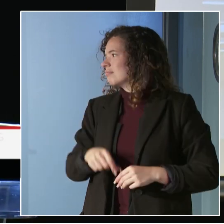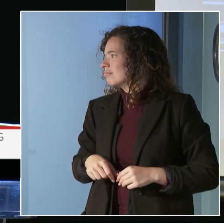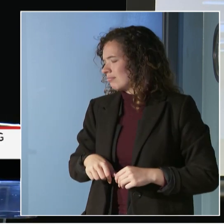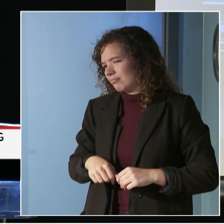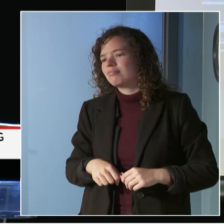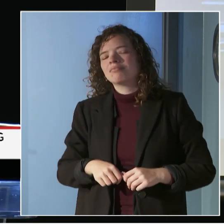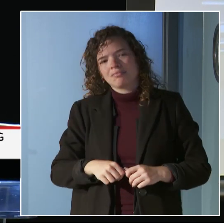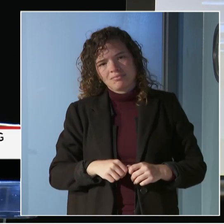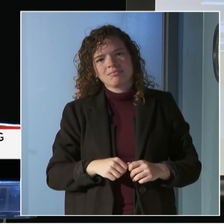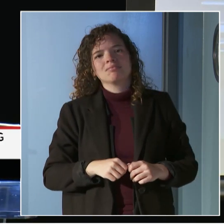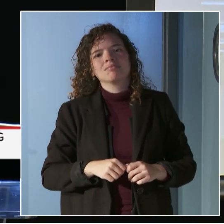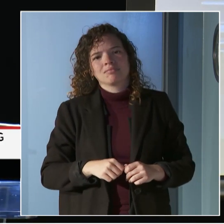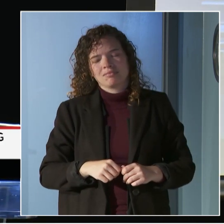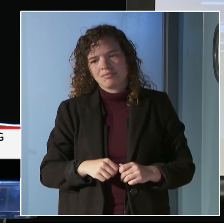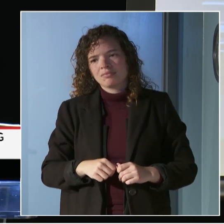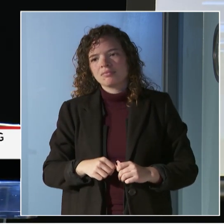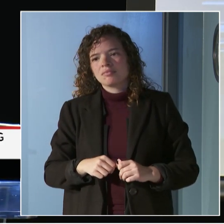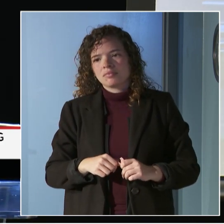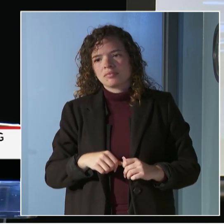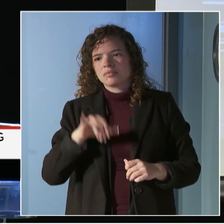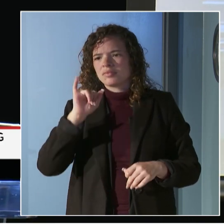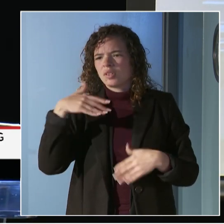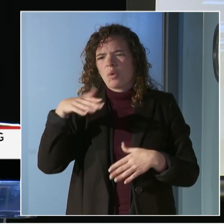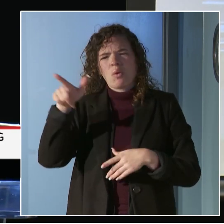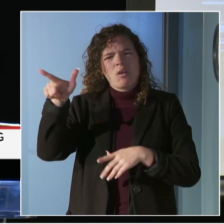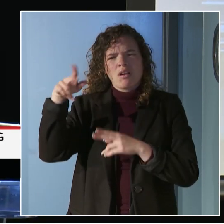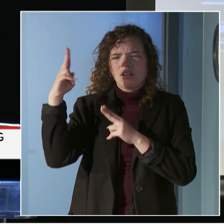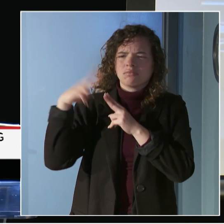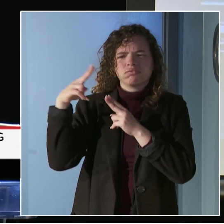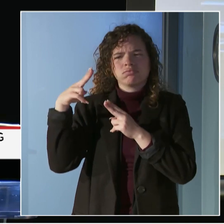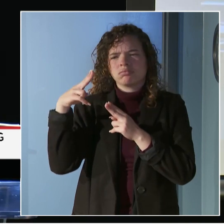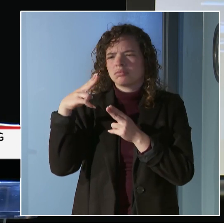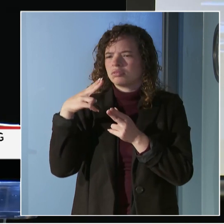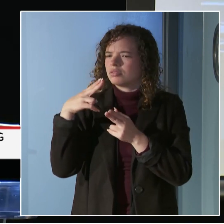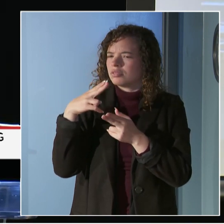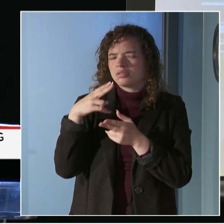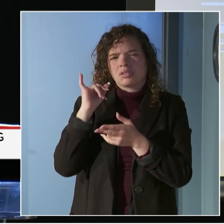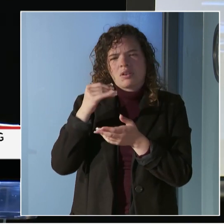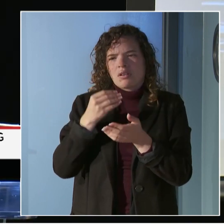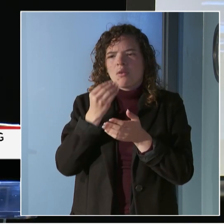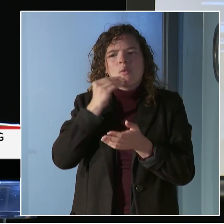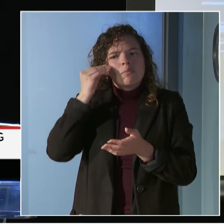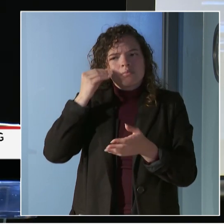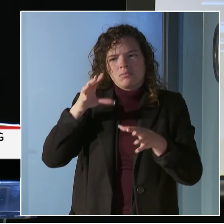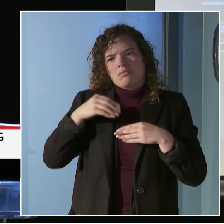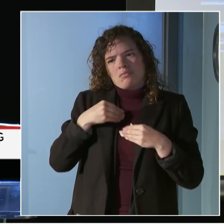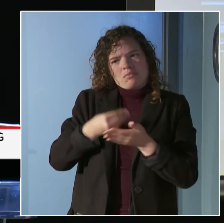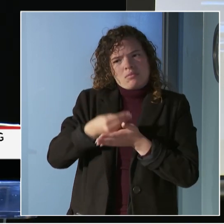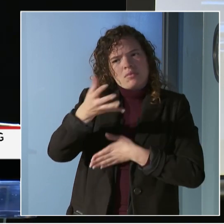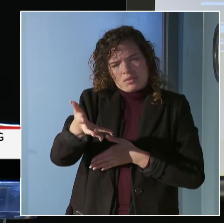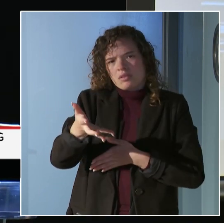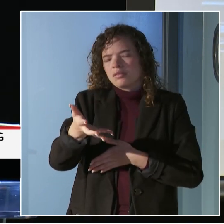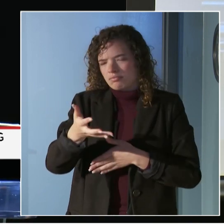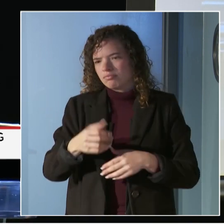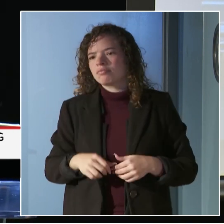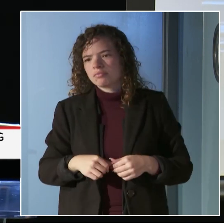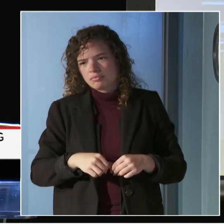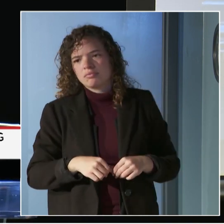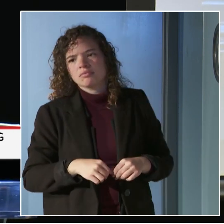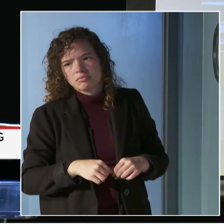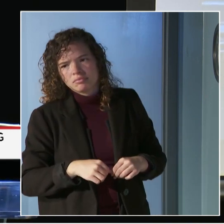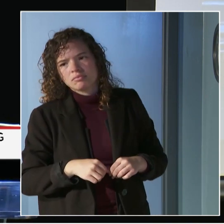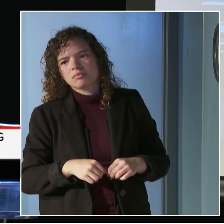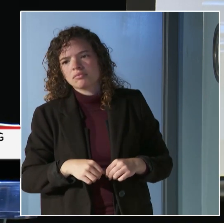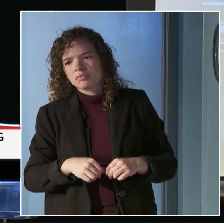for continuing to be a champion of affordable housing and important work that we need done in the ward and his SMD and here in Adams